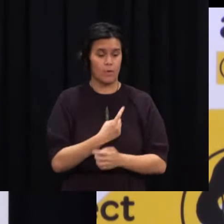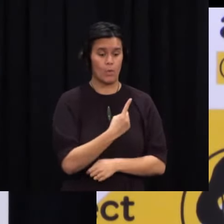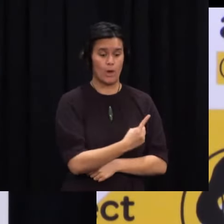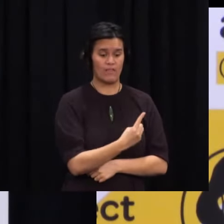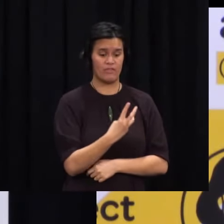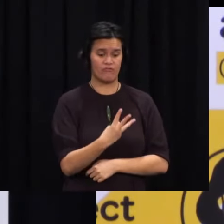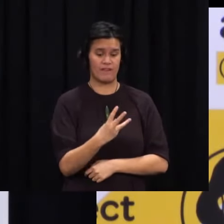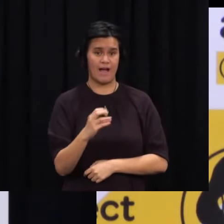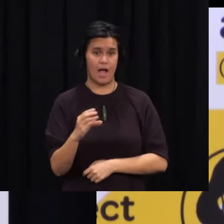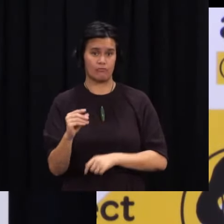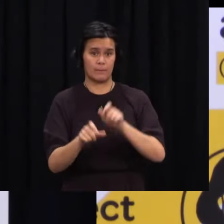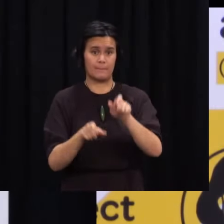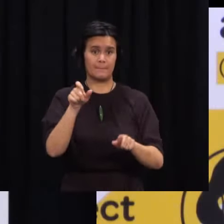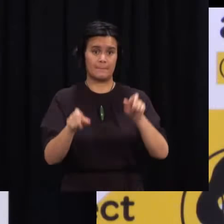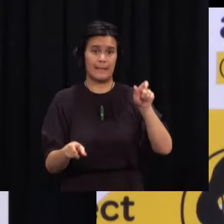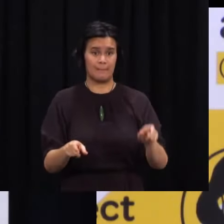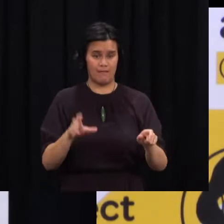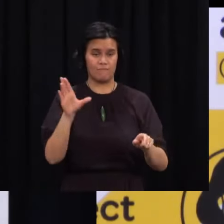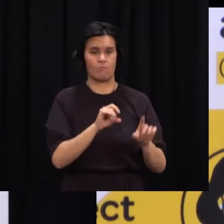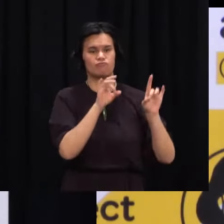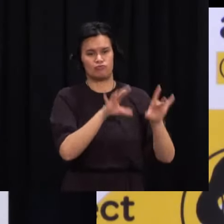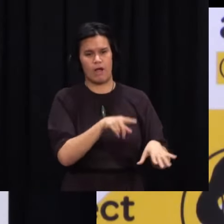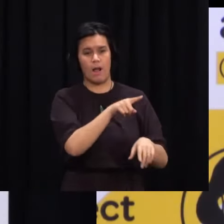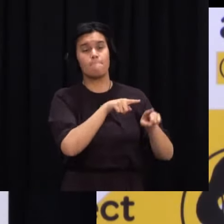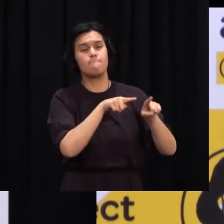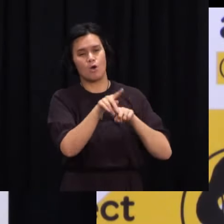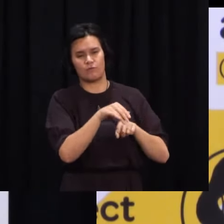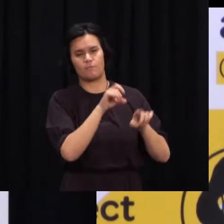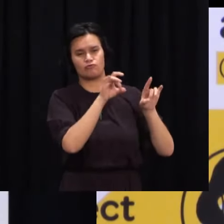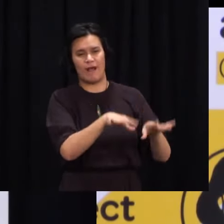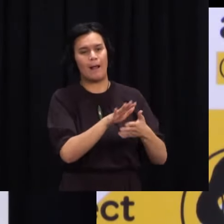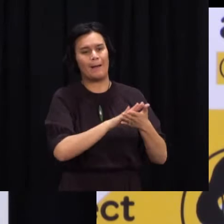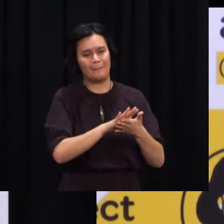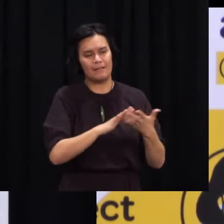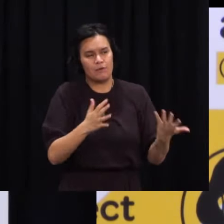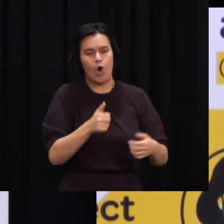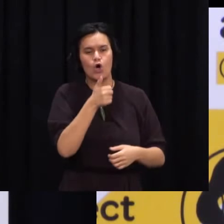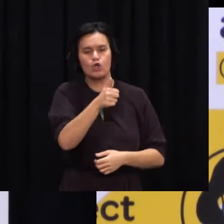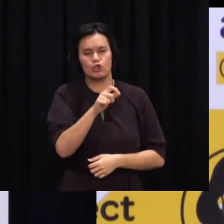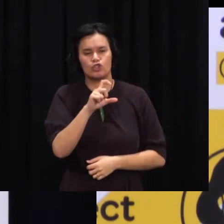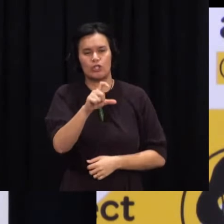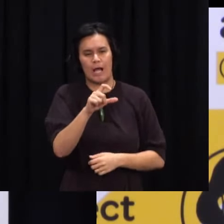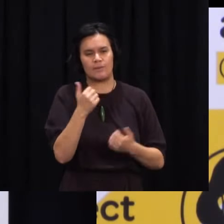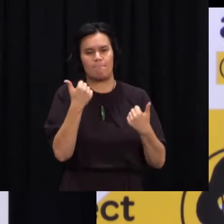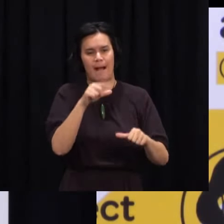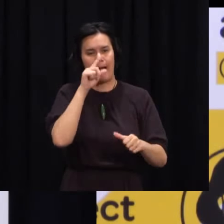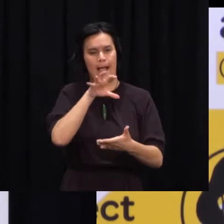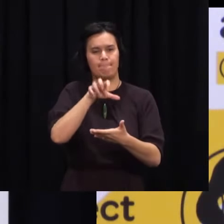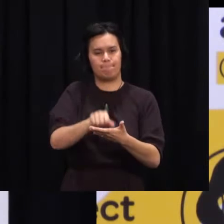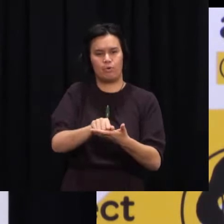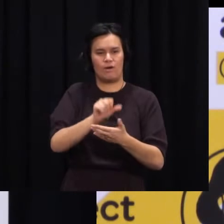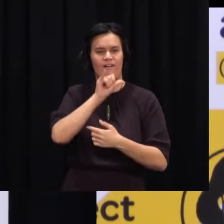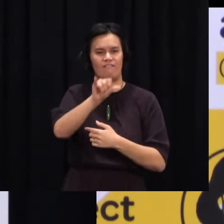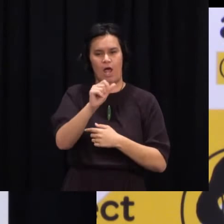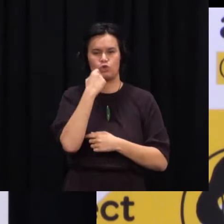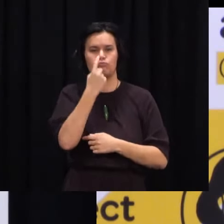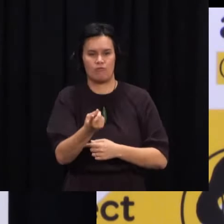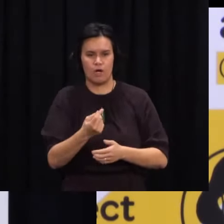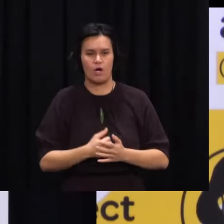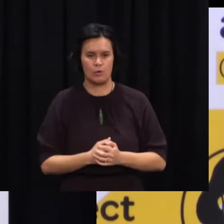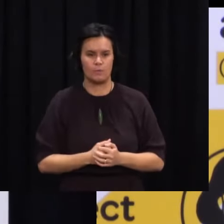1,352 people seeking to come in are from Australia, so it would be possible for them potentially to meet some of those requirements before entering in for those earlier